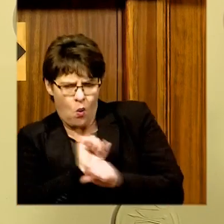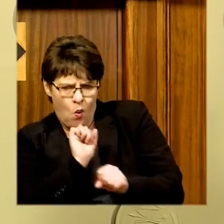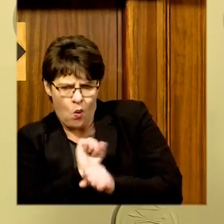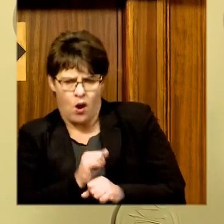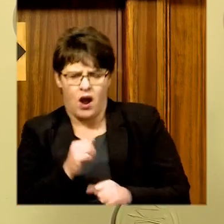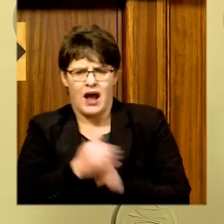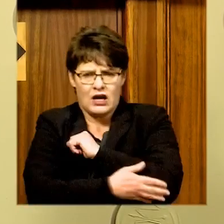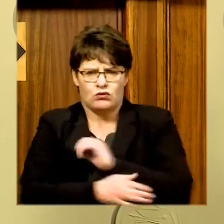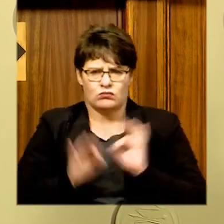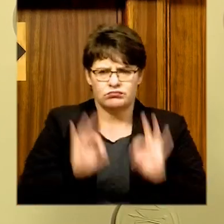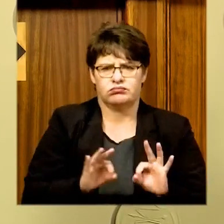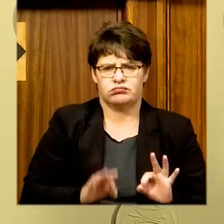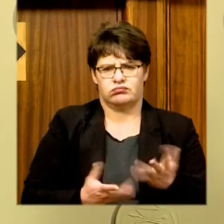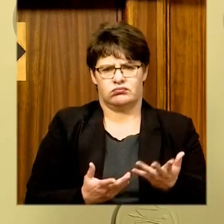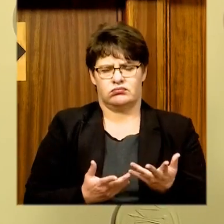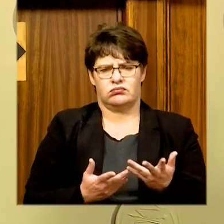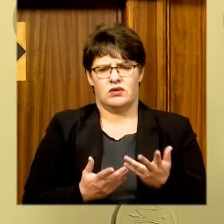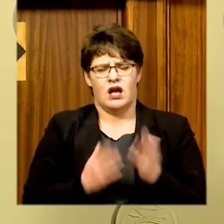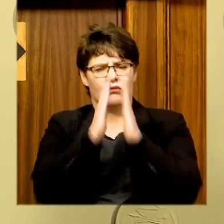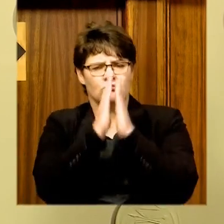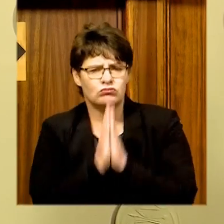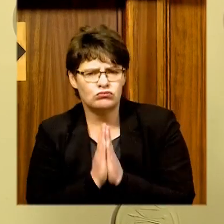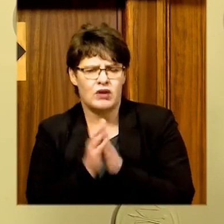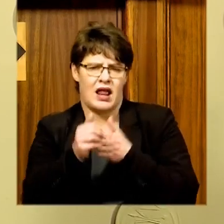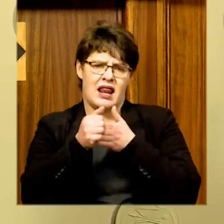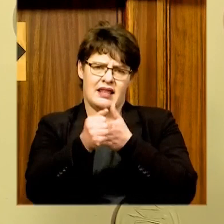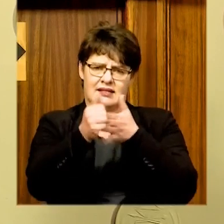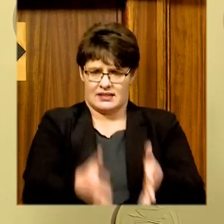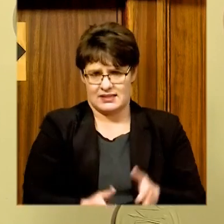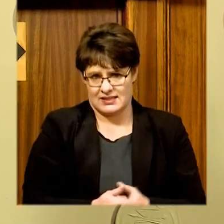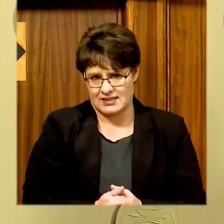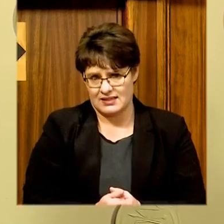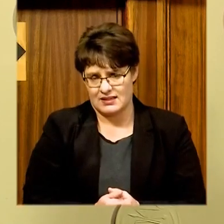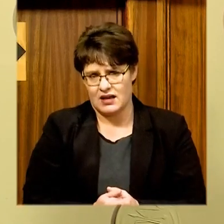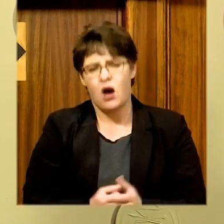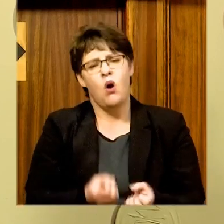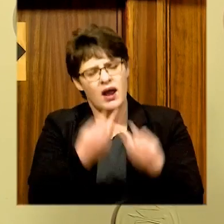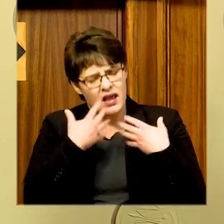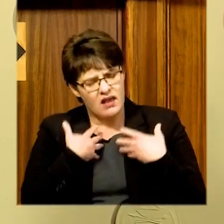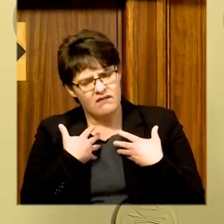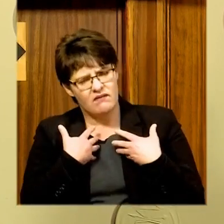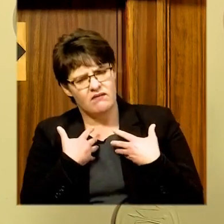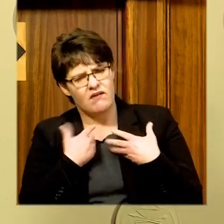functioning. Religious leaders who have provided comfort,